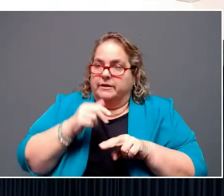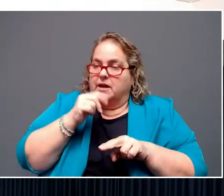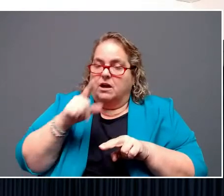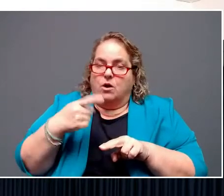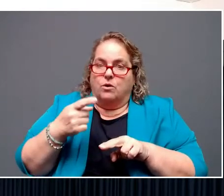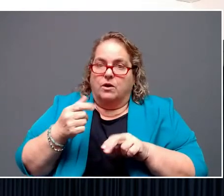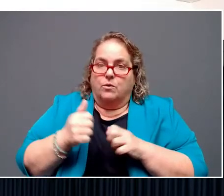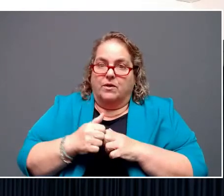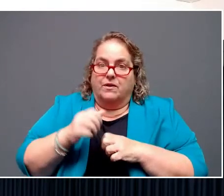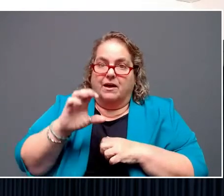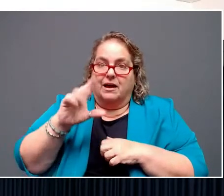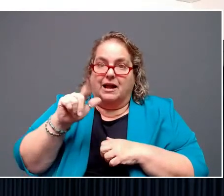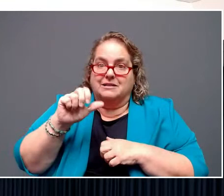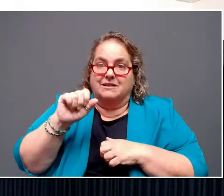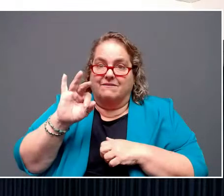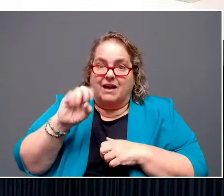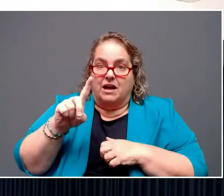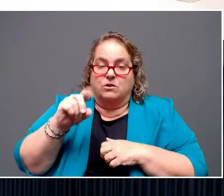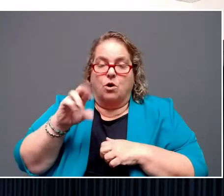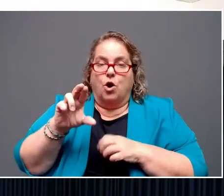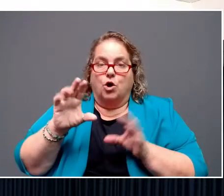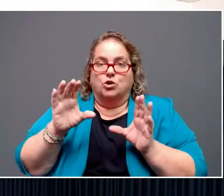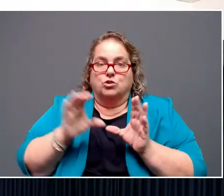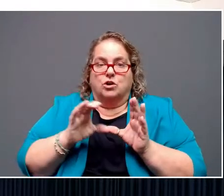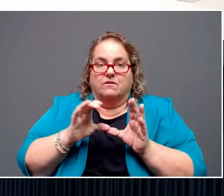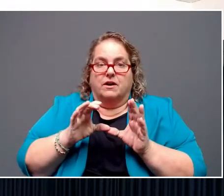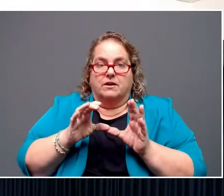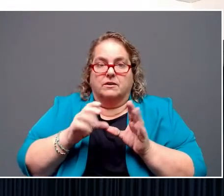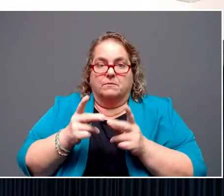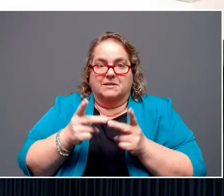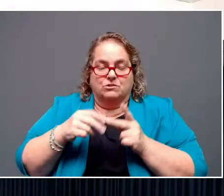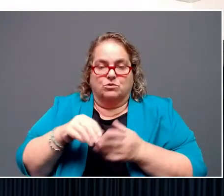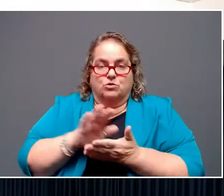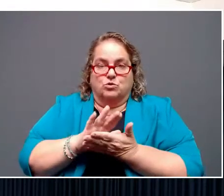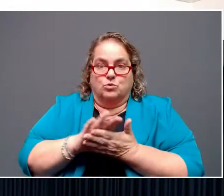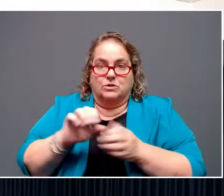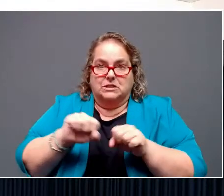classified but also certified positions in the school system? And have